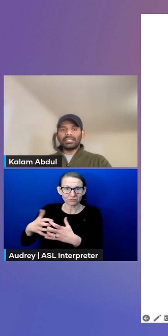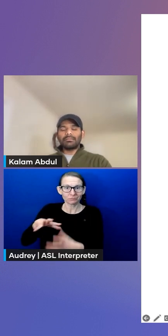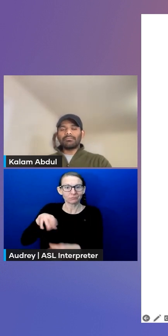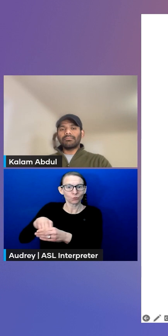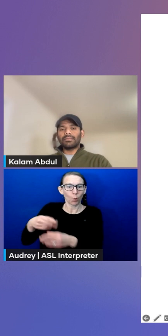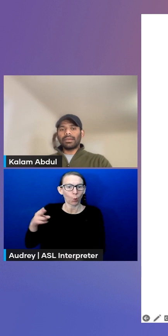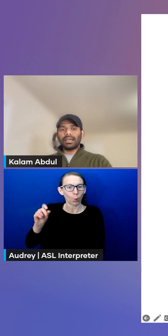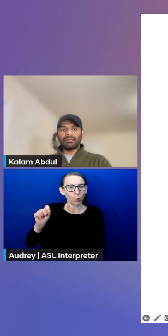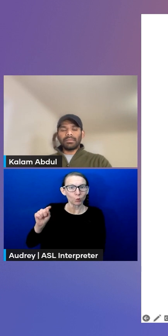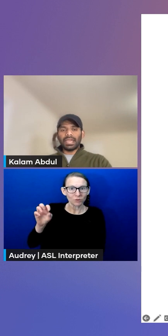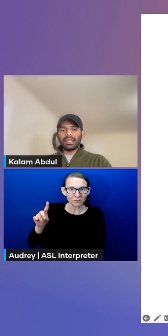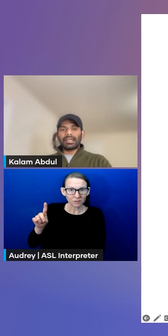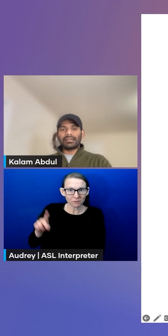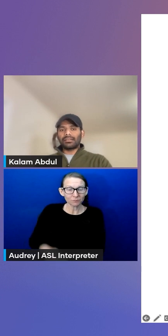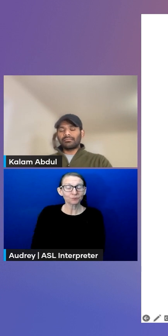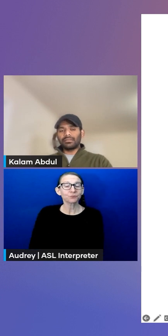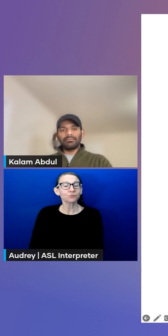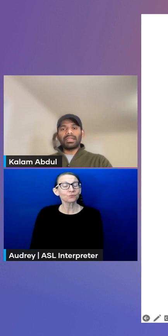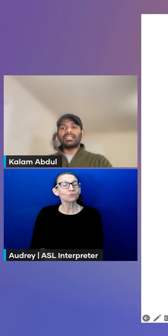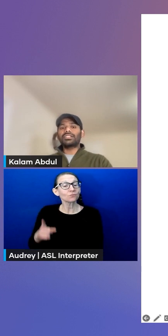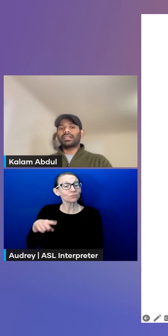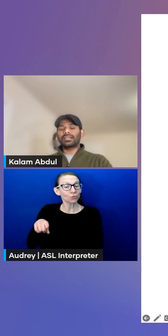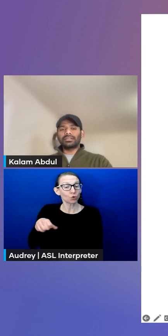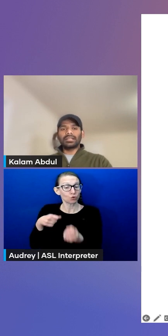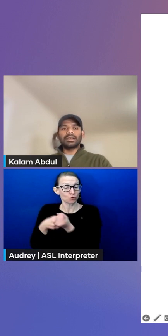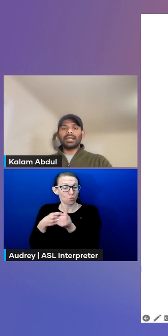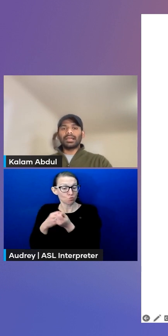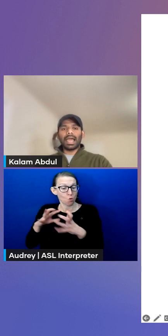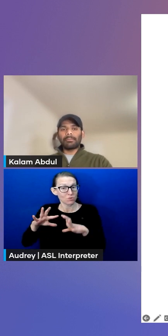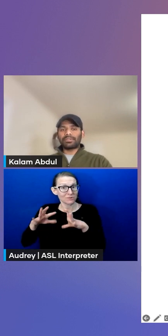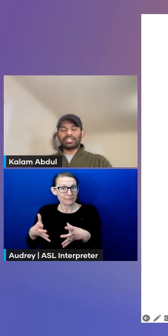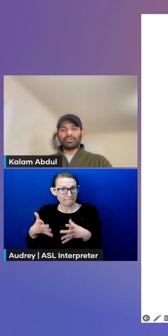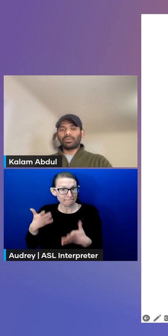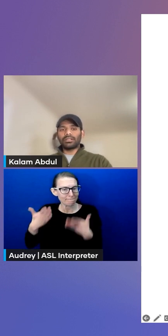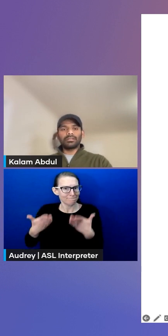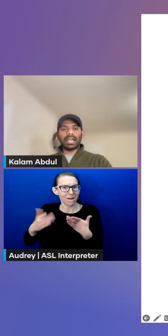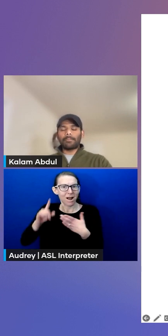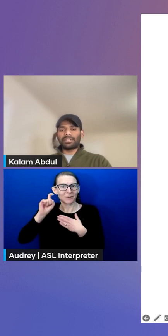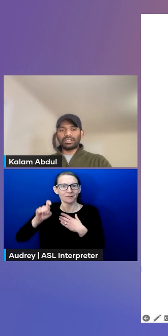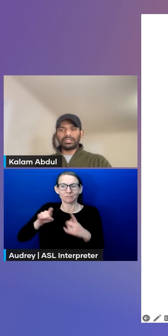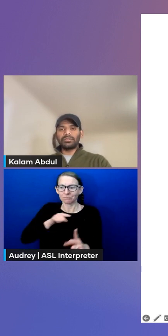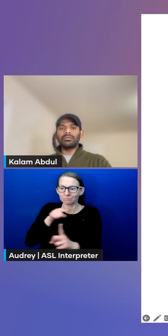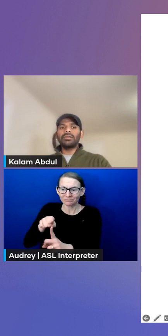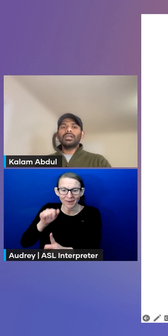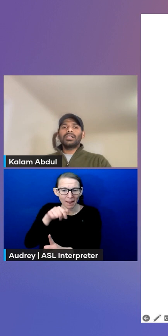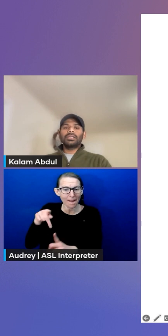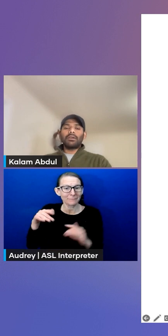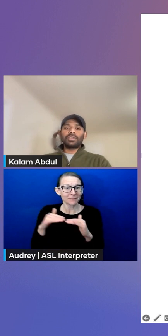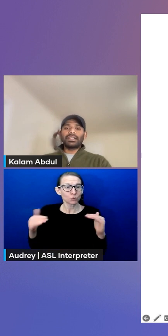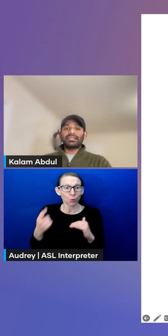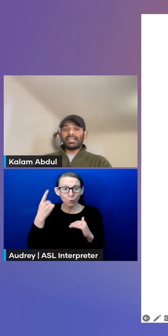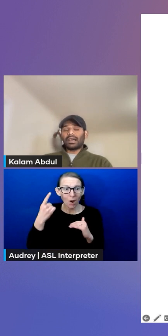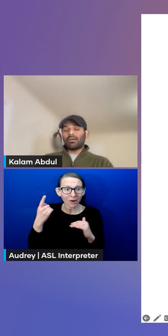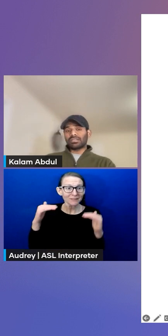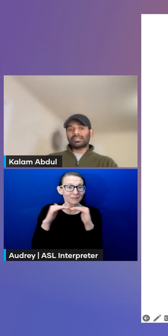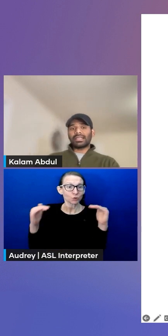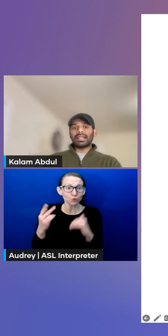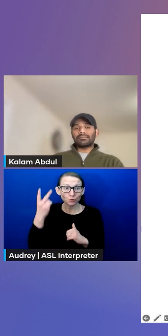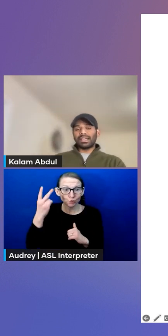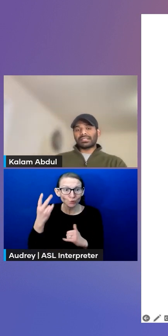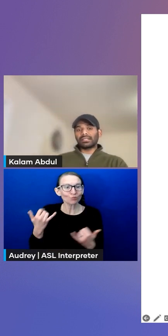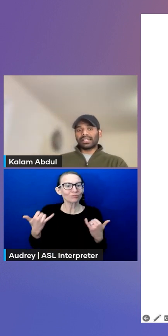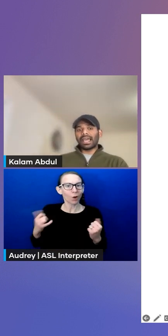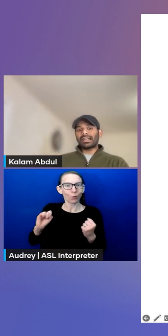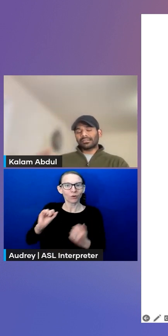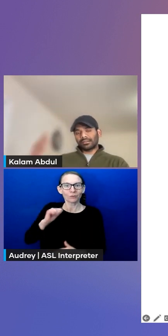support team may need to get to the app tier 1, app tier 2, now you can create the host